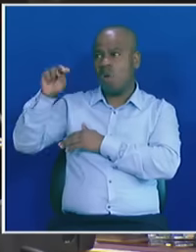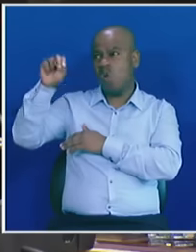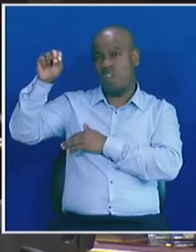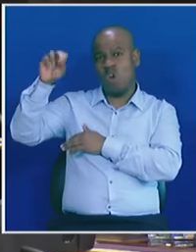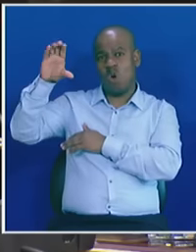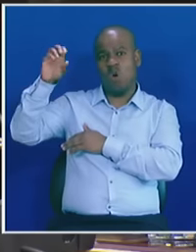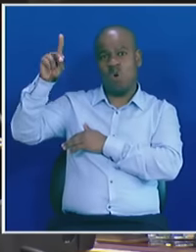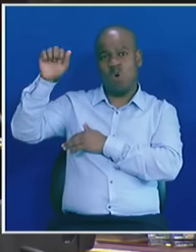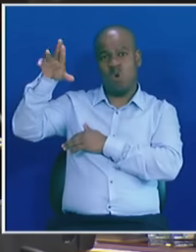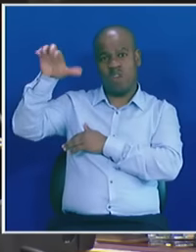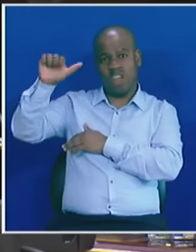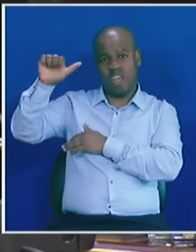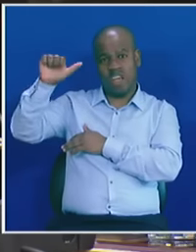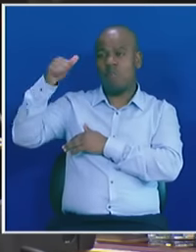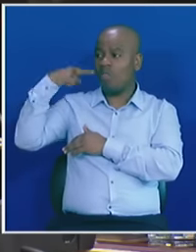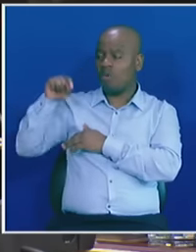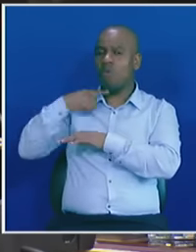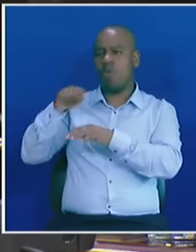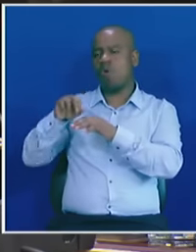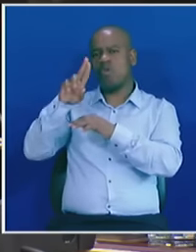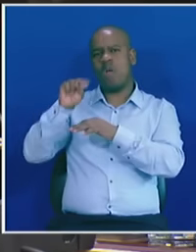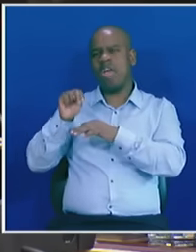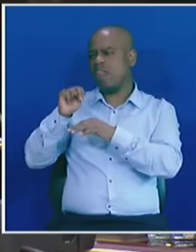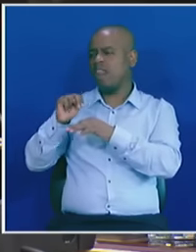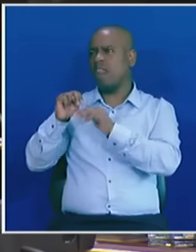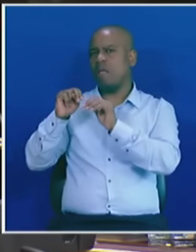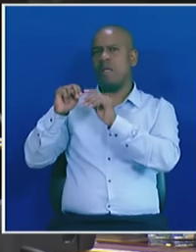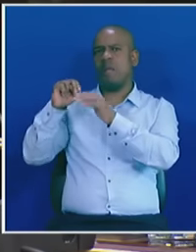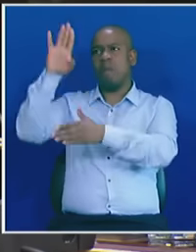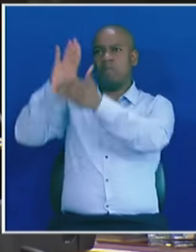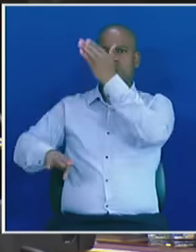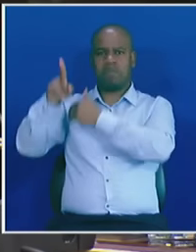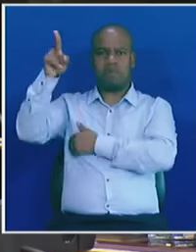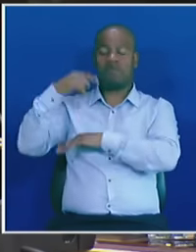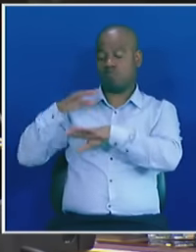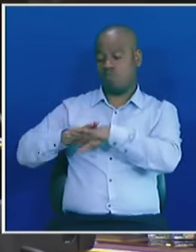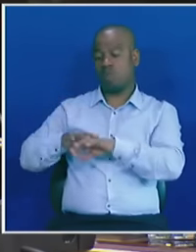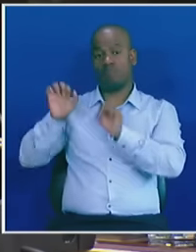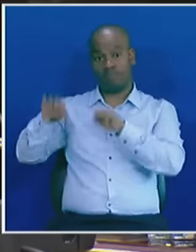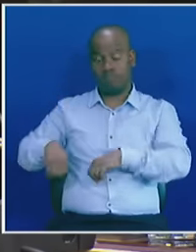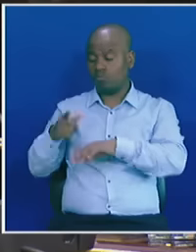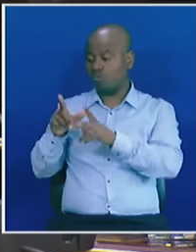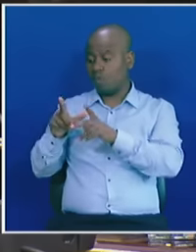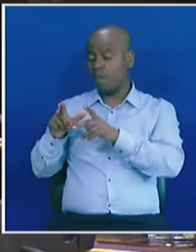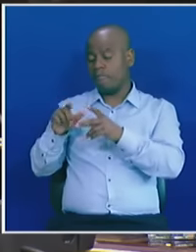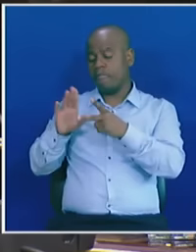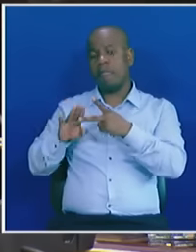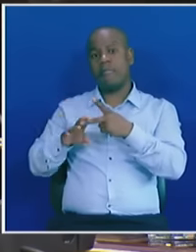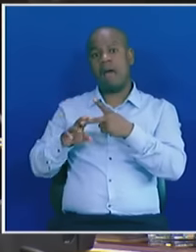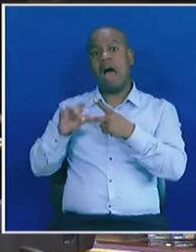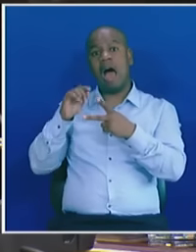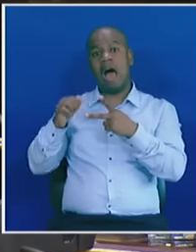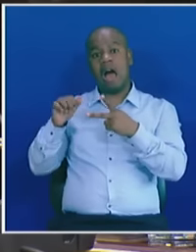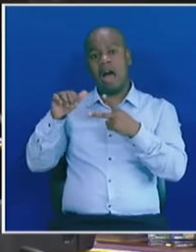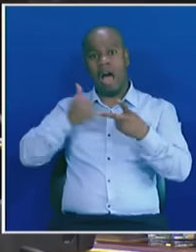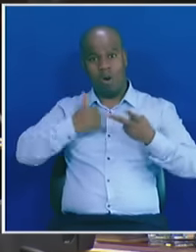ammunition factory near the capital of Windhoek. In Angola, the Secretary of the Interior discussed cooperation in the matters